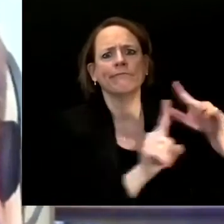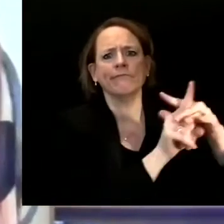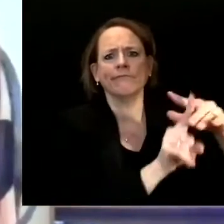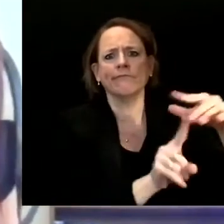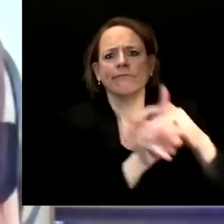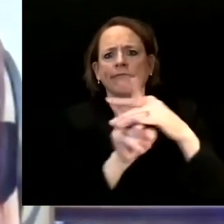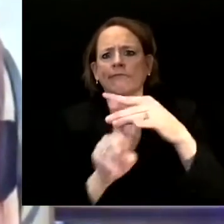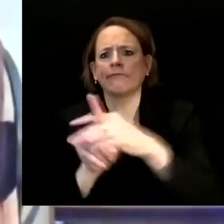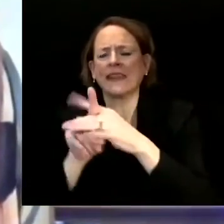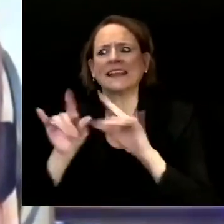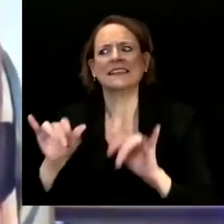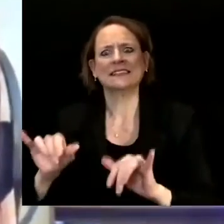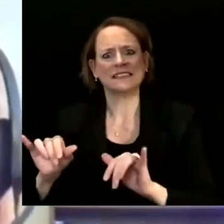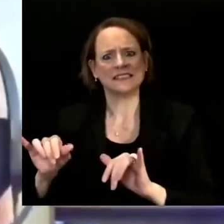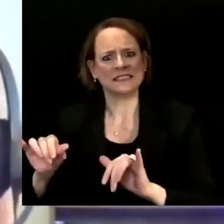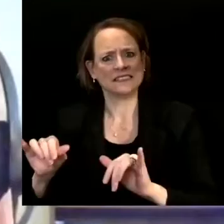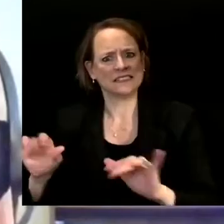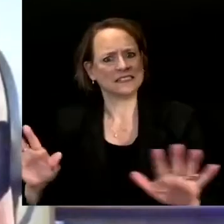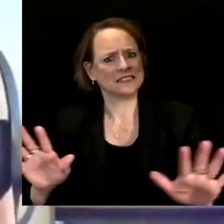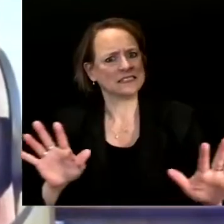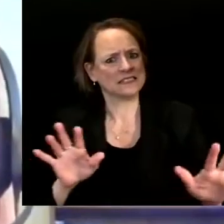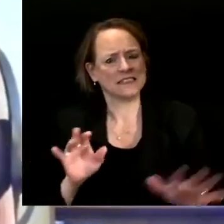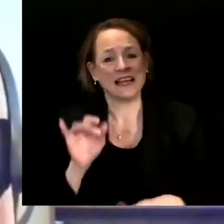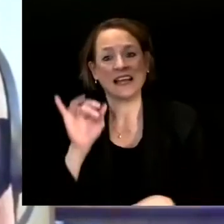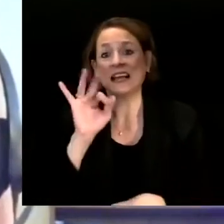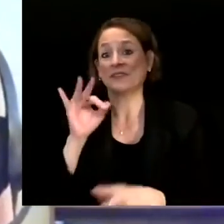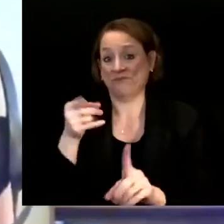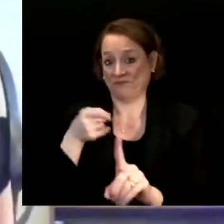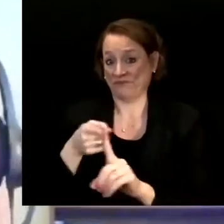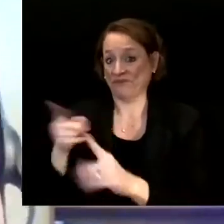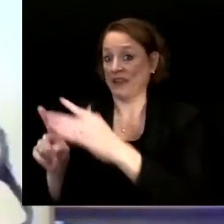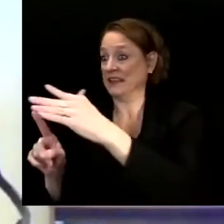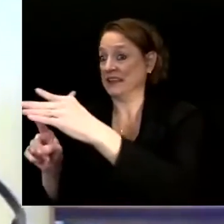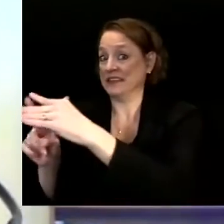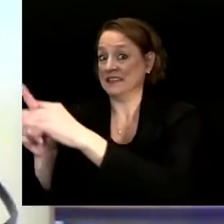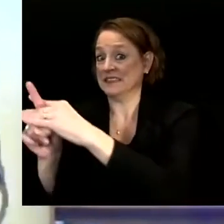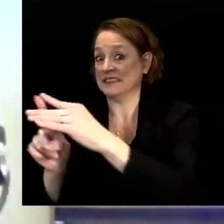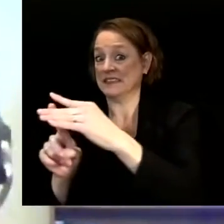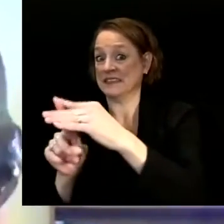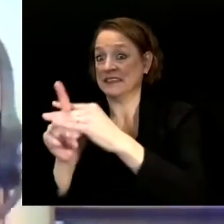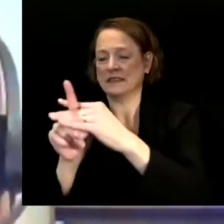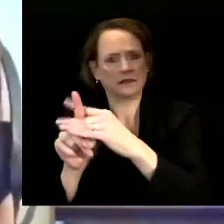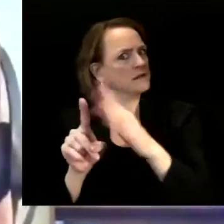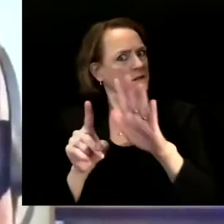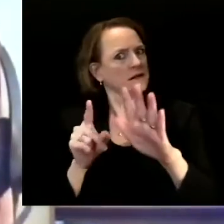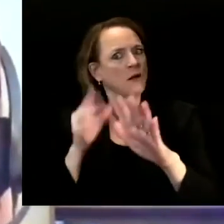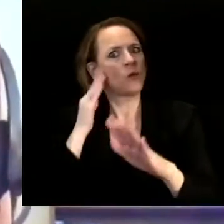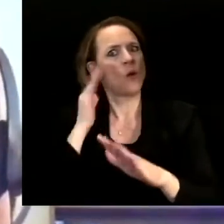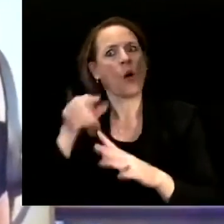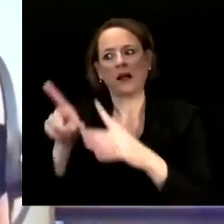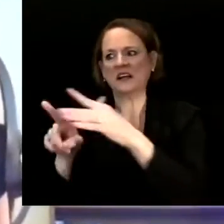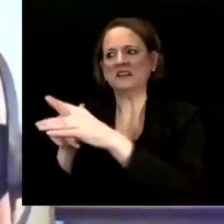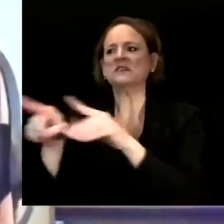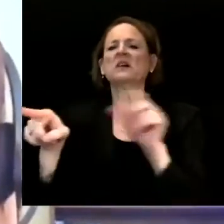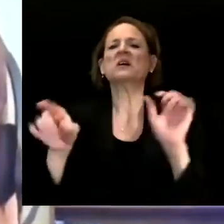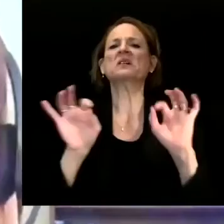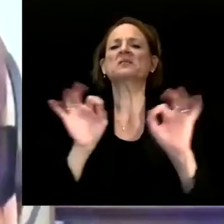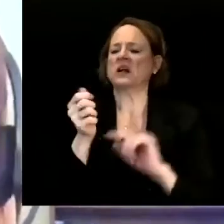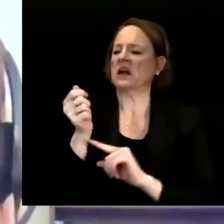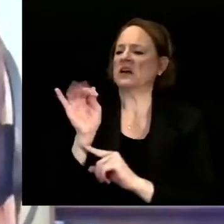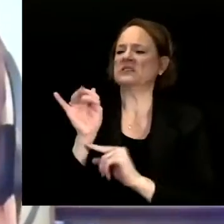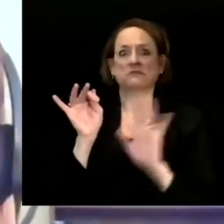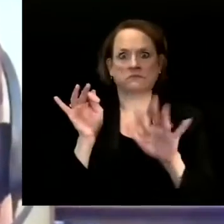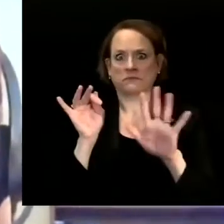0 to 5,000 like this. It goes a little bit, a little bit, a little bit. And then all of a sudden you look back and you're like, wow, this has really